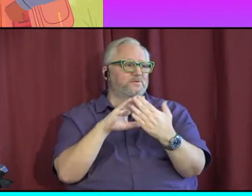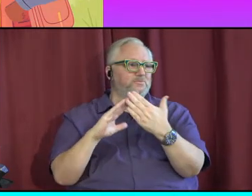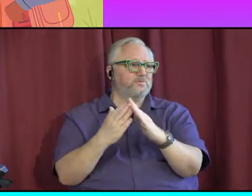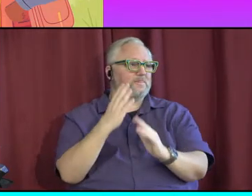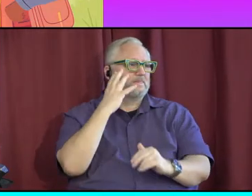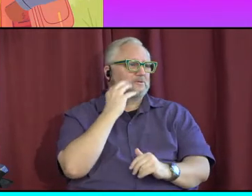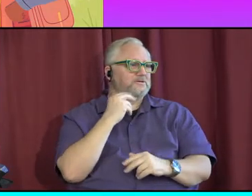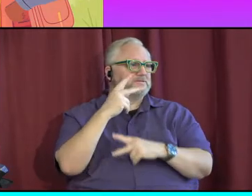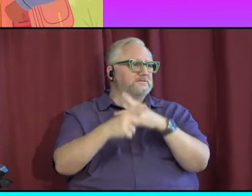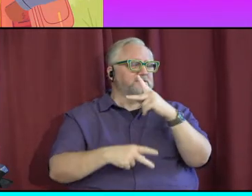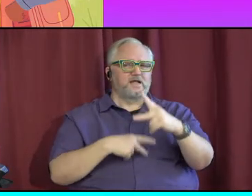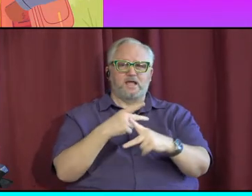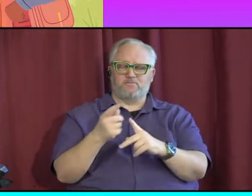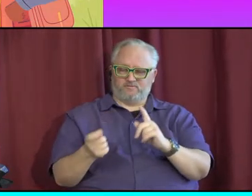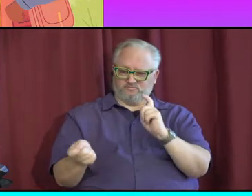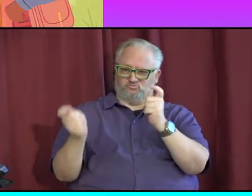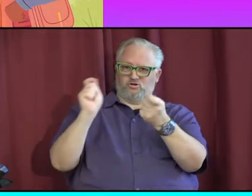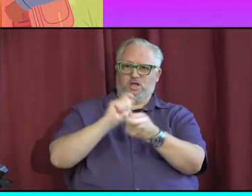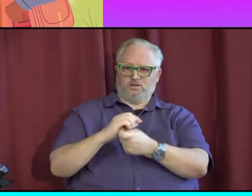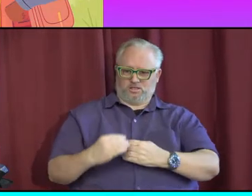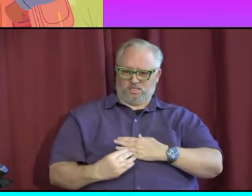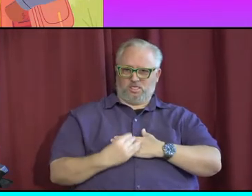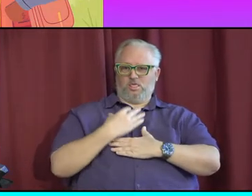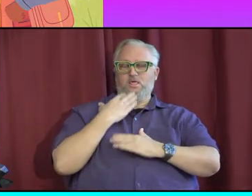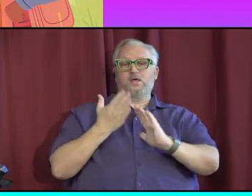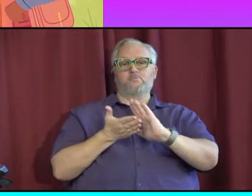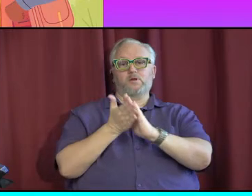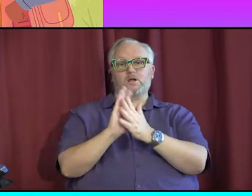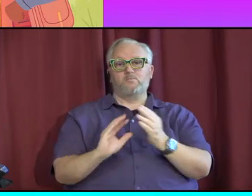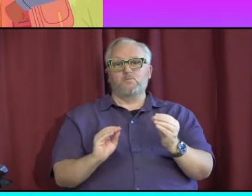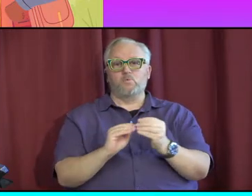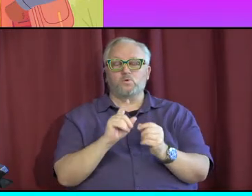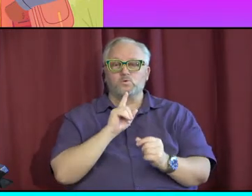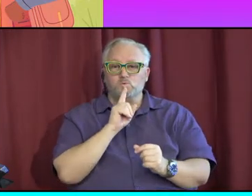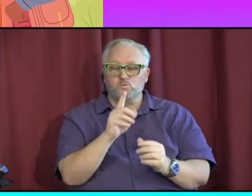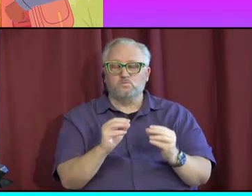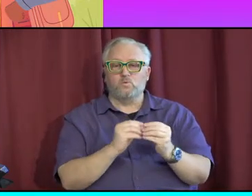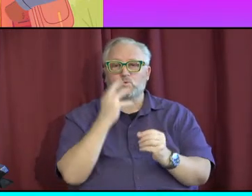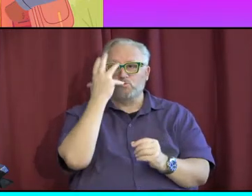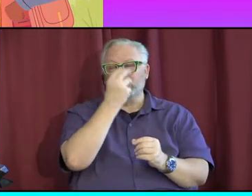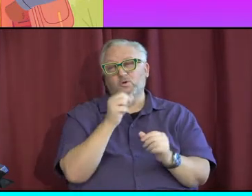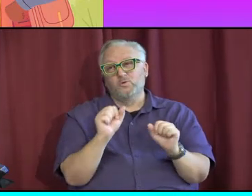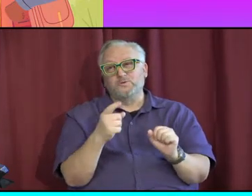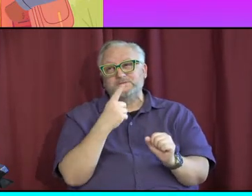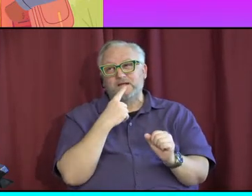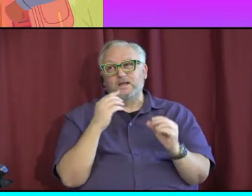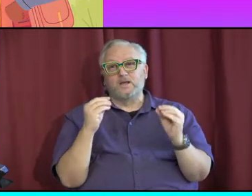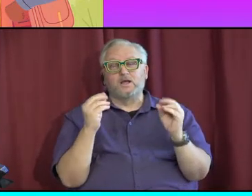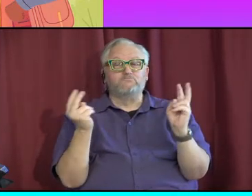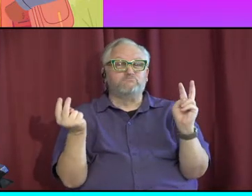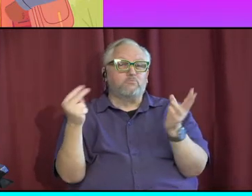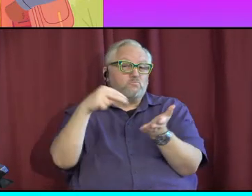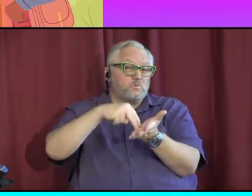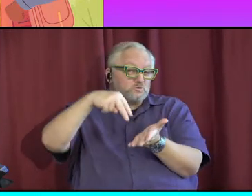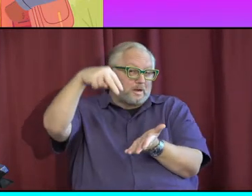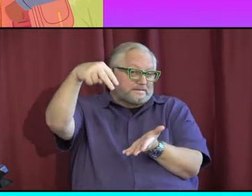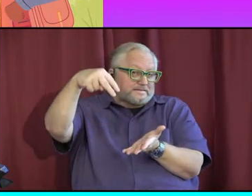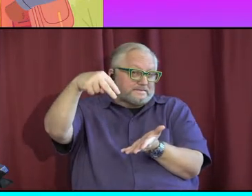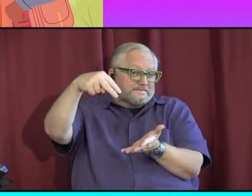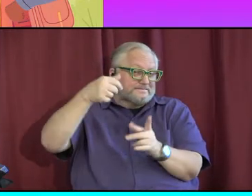experience a kind of transformation into a more authentic, more beautiful, one might even say resurrected self.